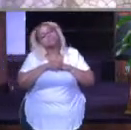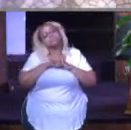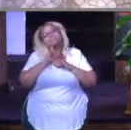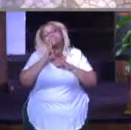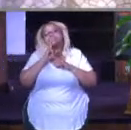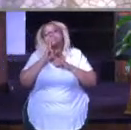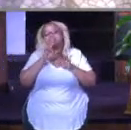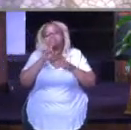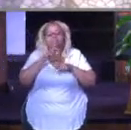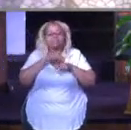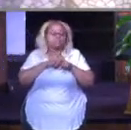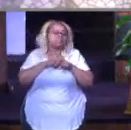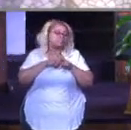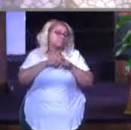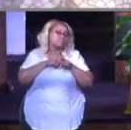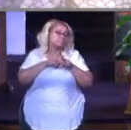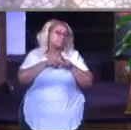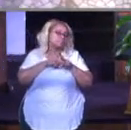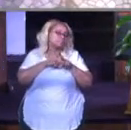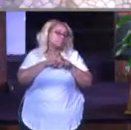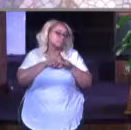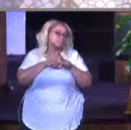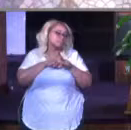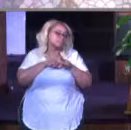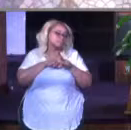It's just a matter of time.